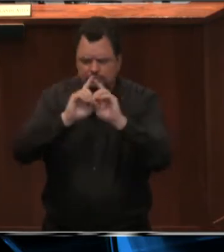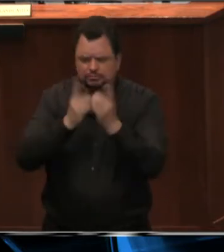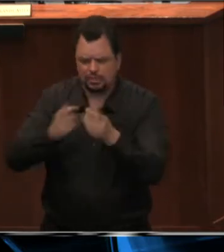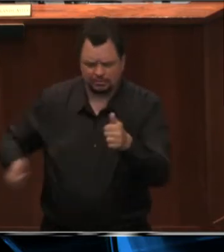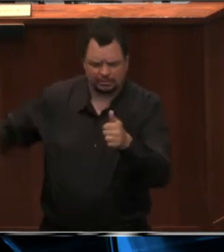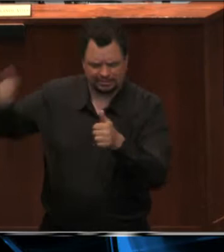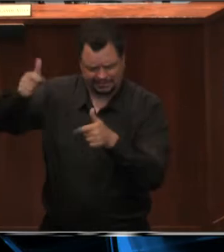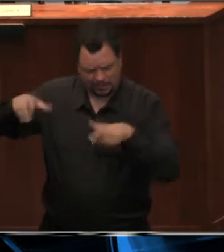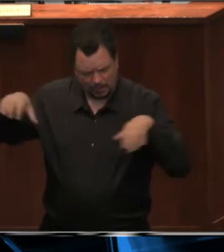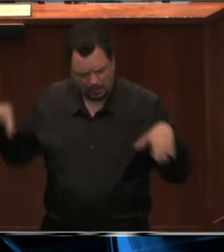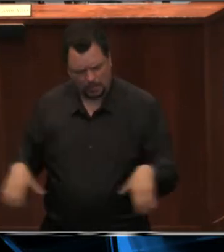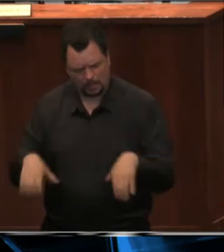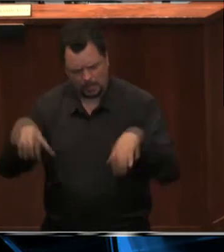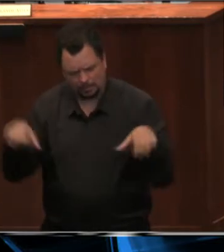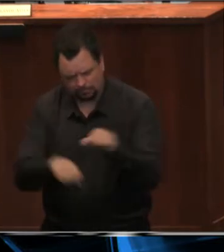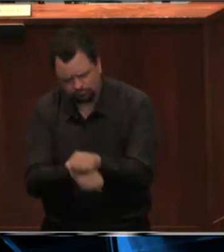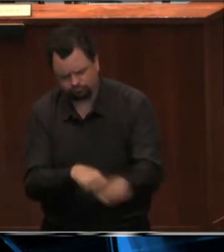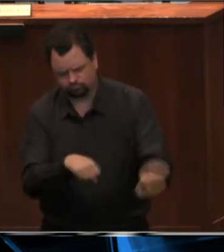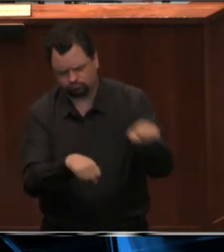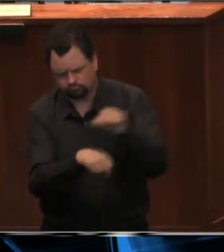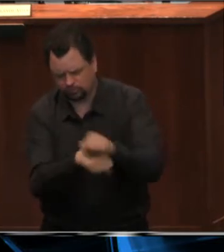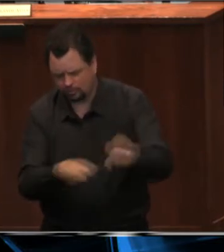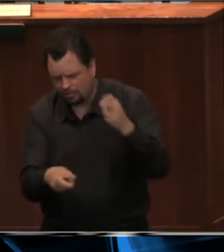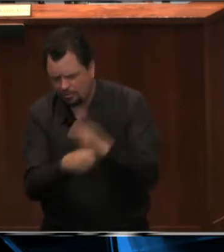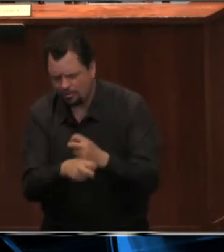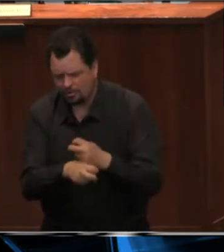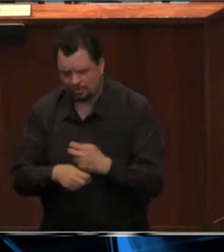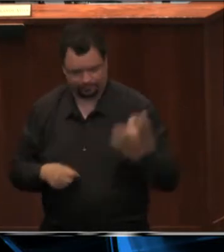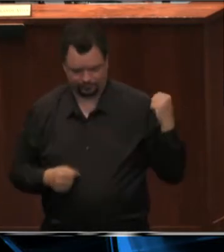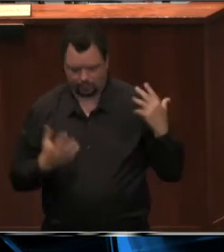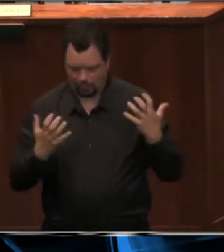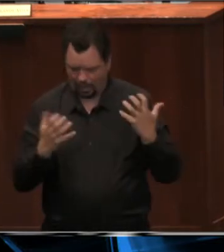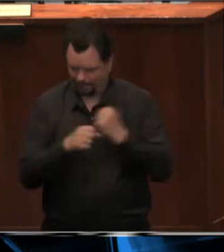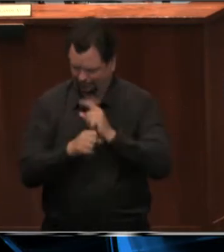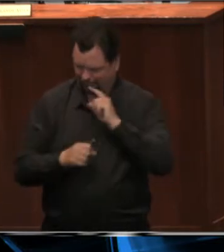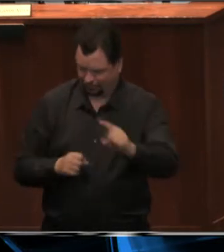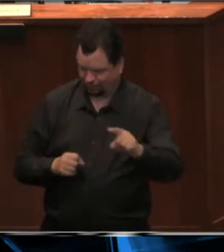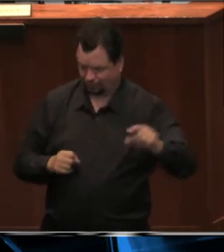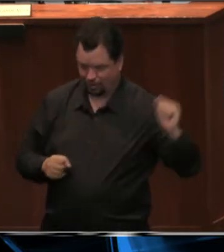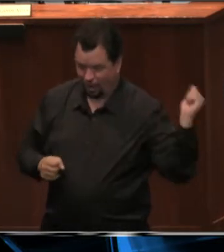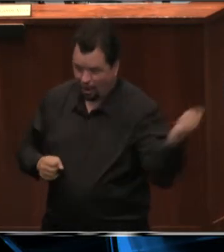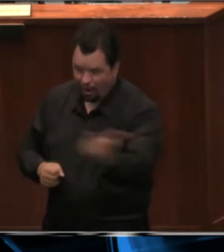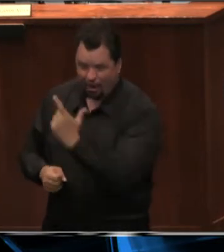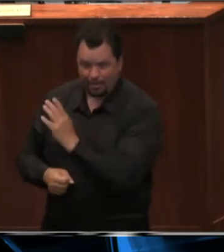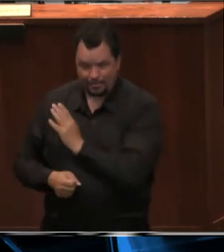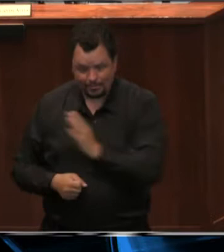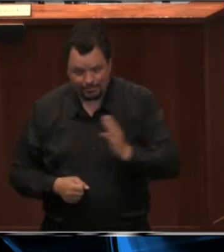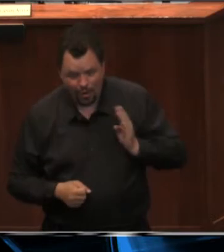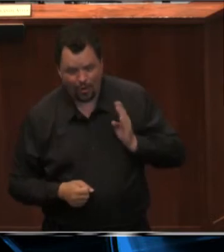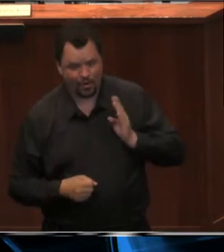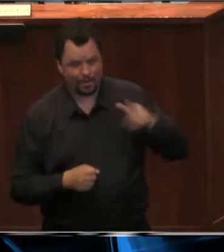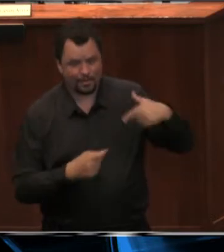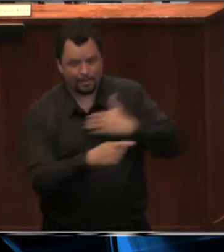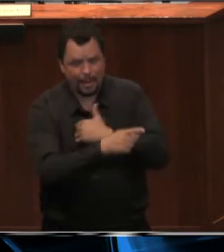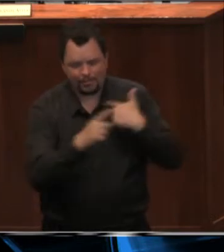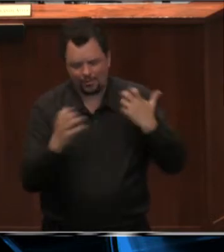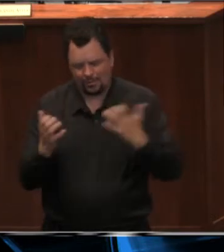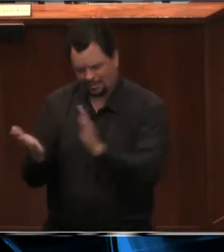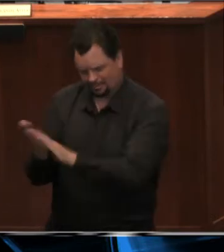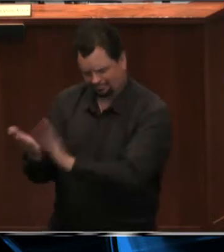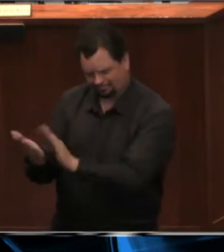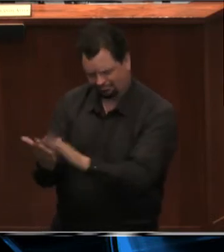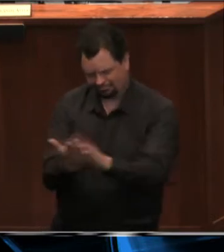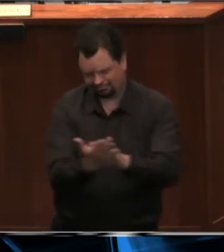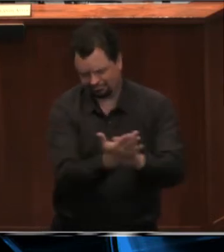make sure that this board knew to express kudos to our own Susan Whelan for also